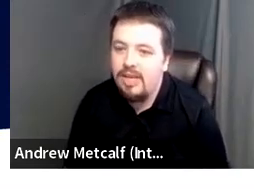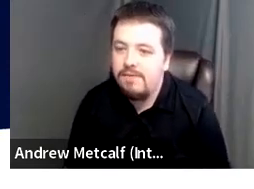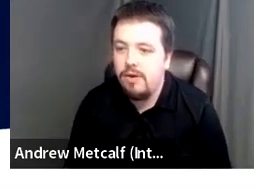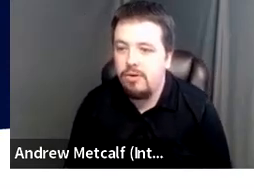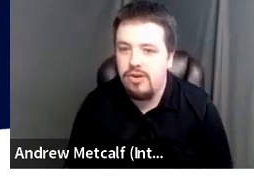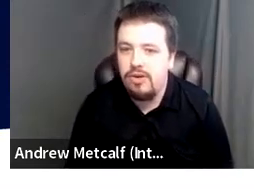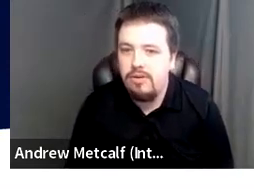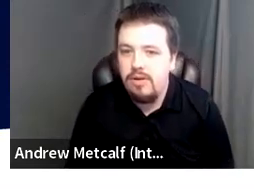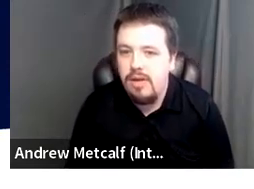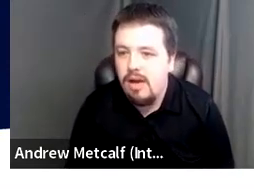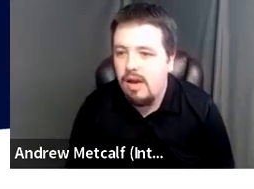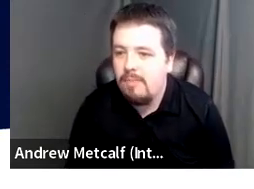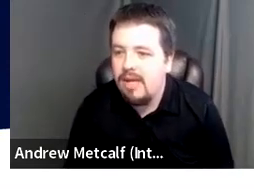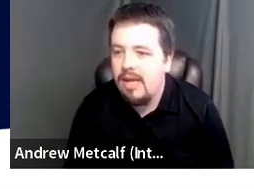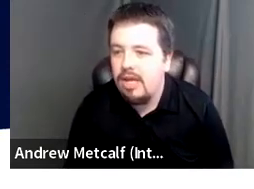So deaf culture